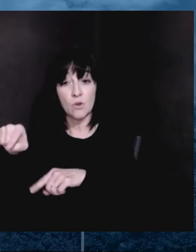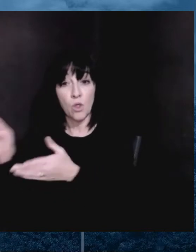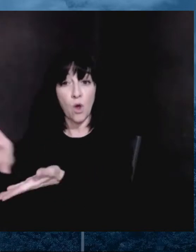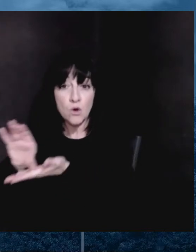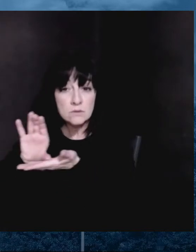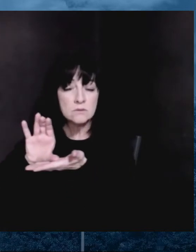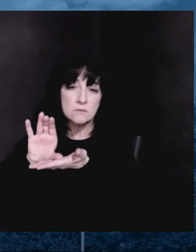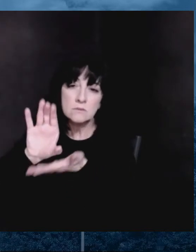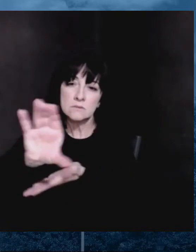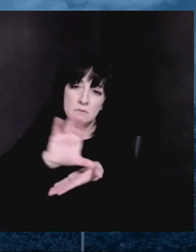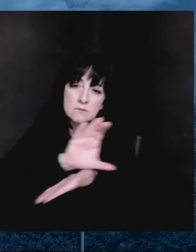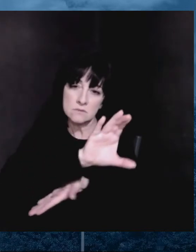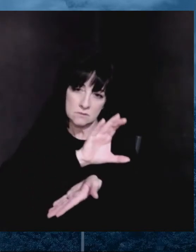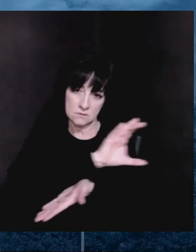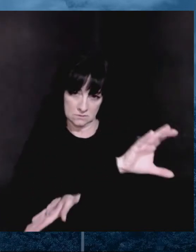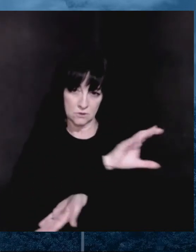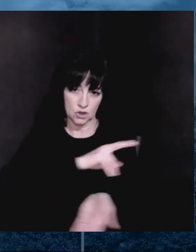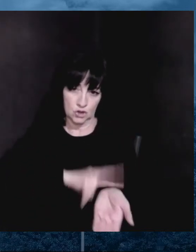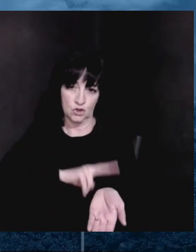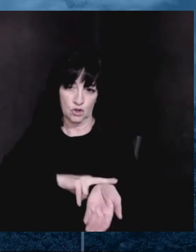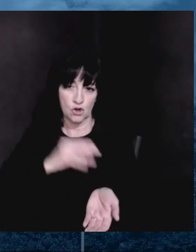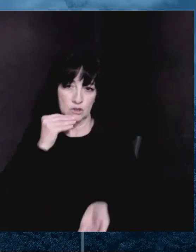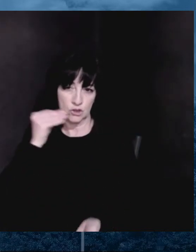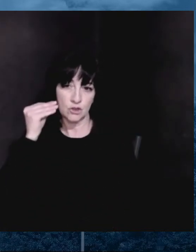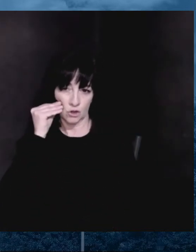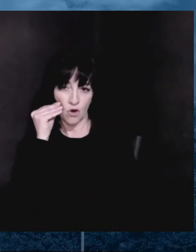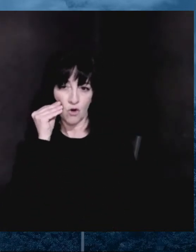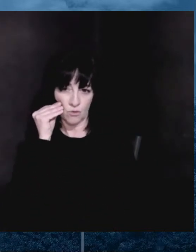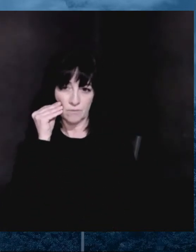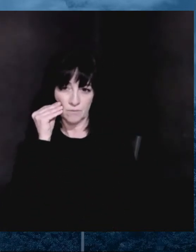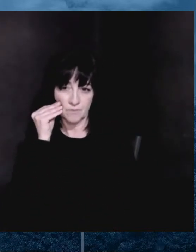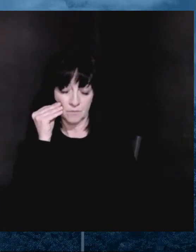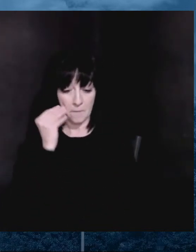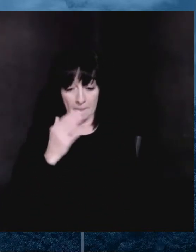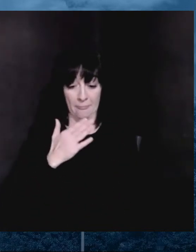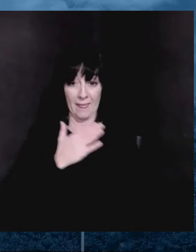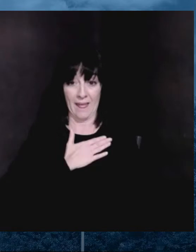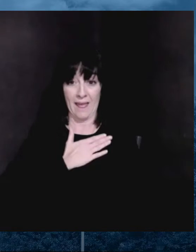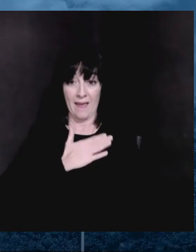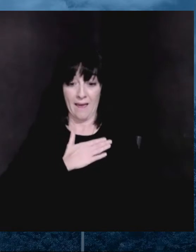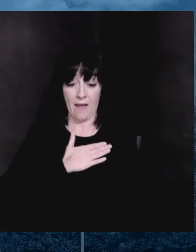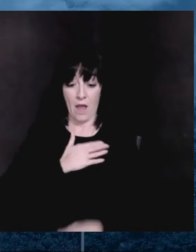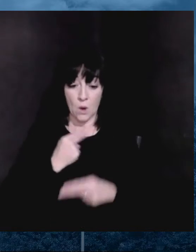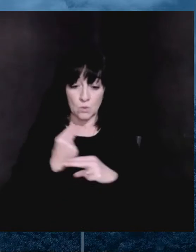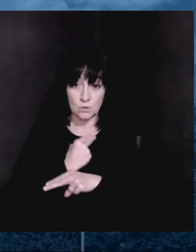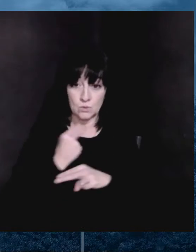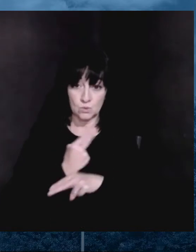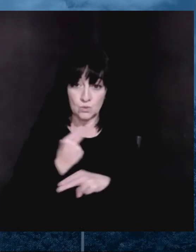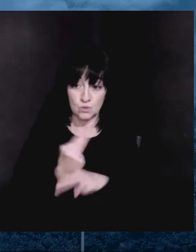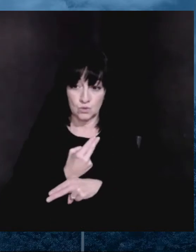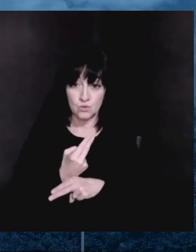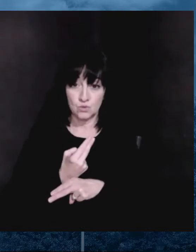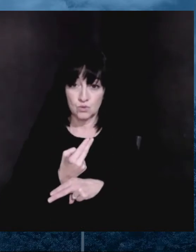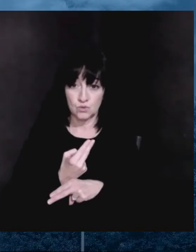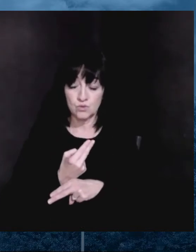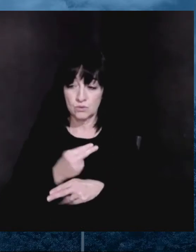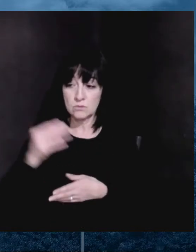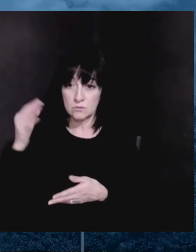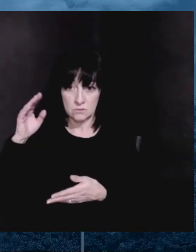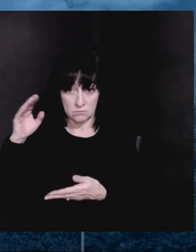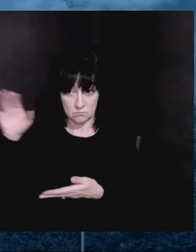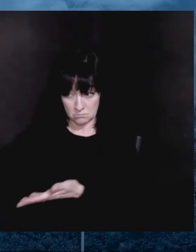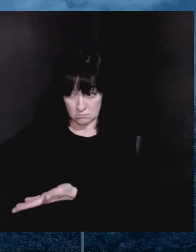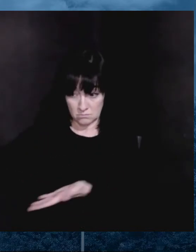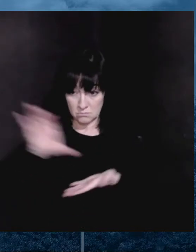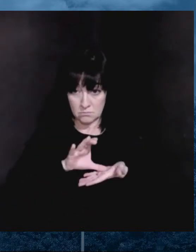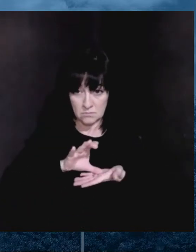so not as much as coming in for our discretionary use at this point. That will increase